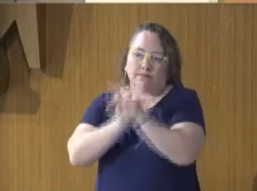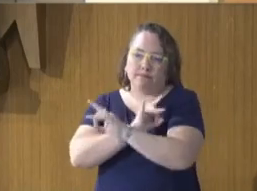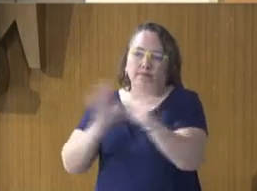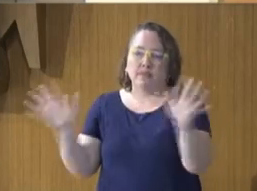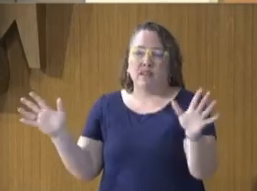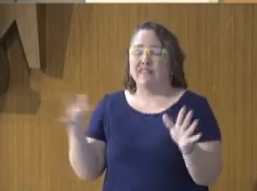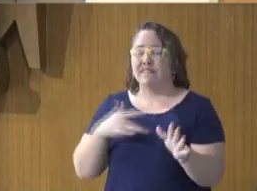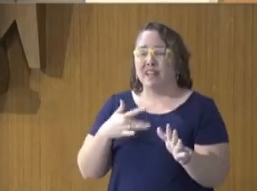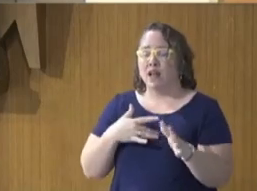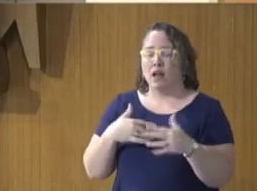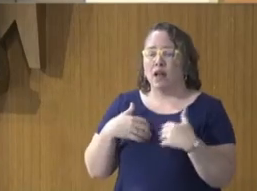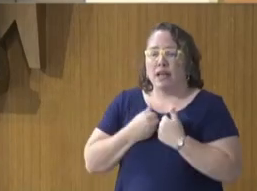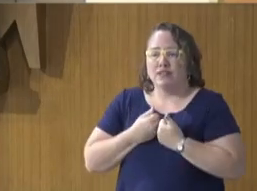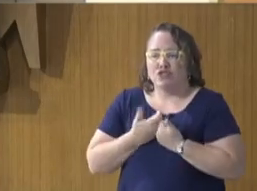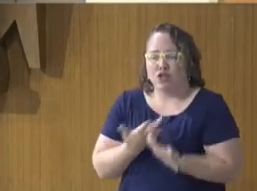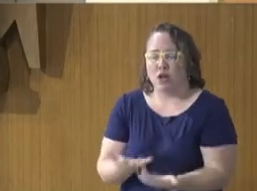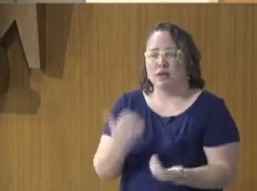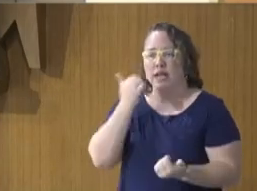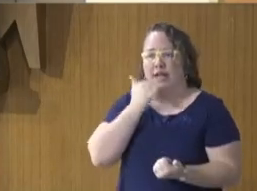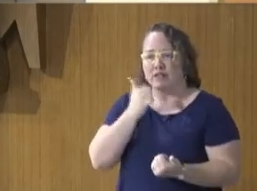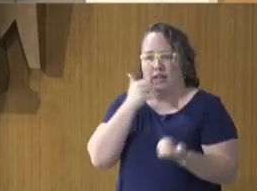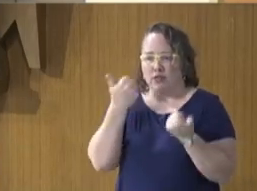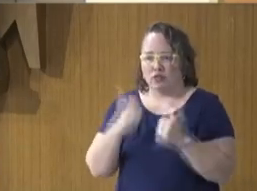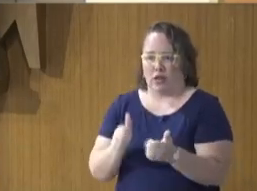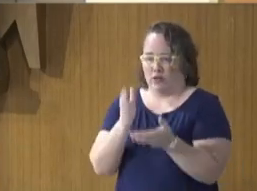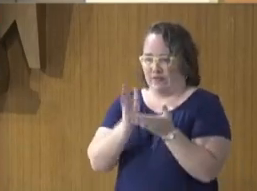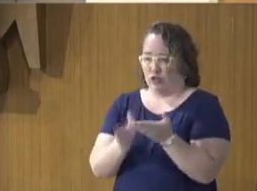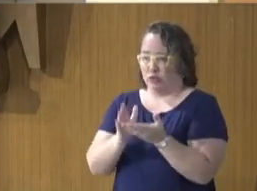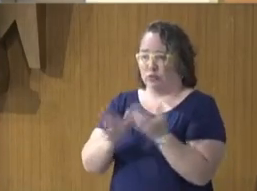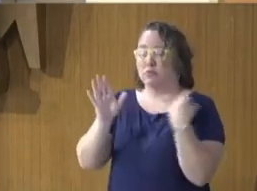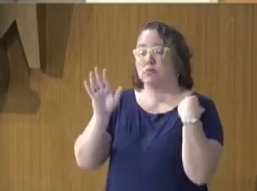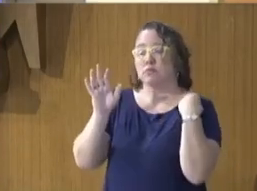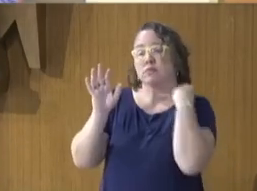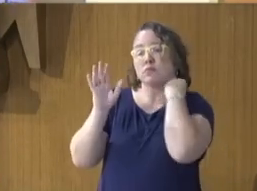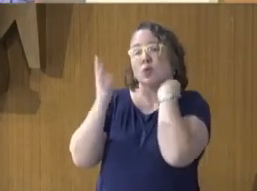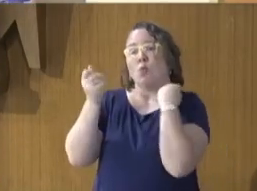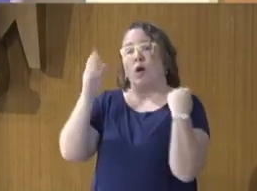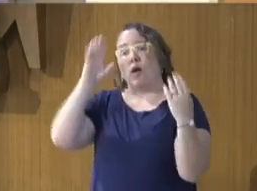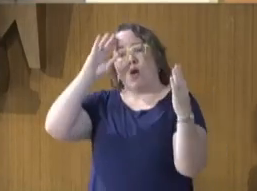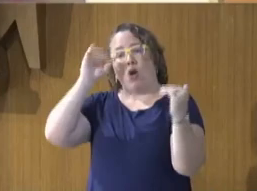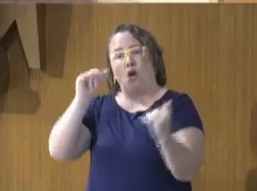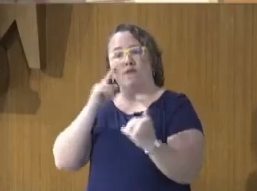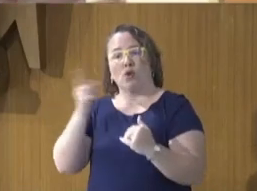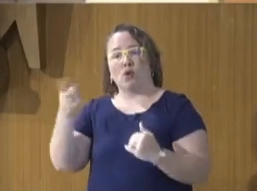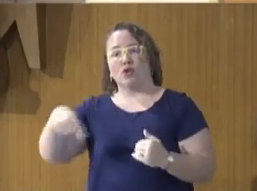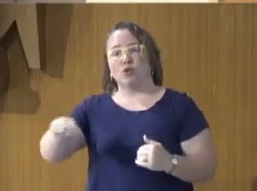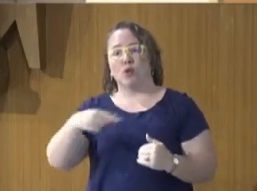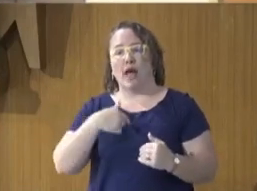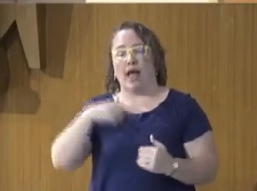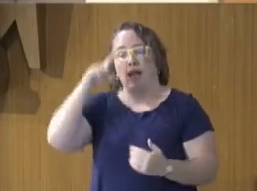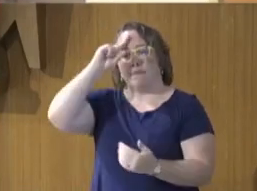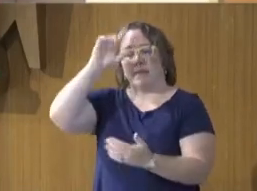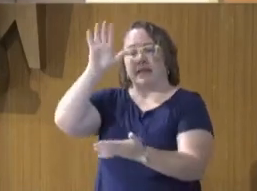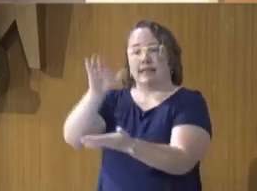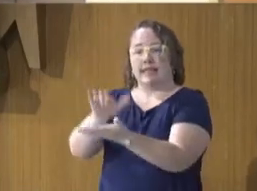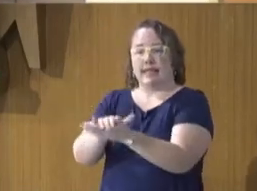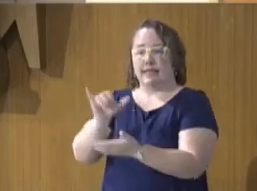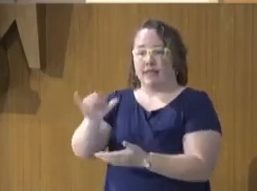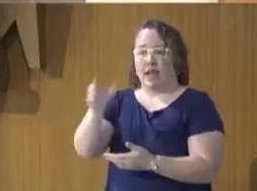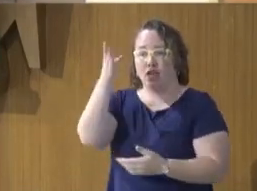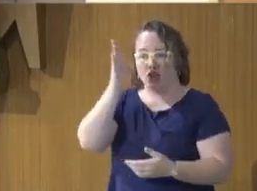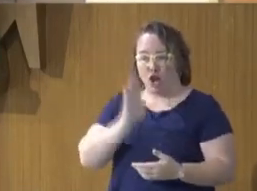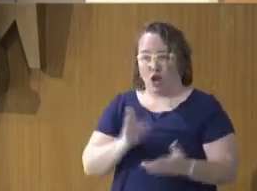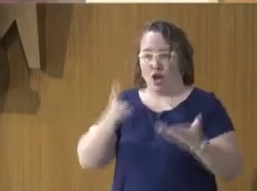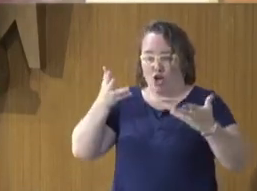claw your way out every day. And so I just want to speak this word of hope to you today. I believe that God has